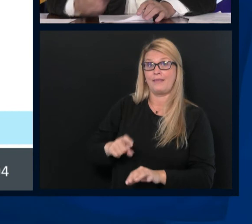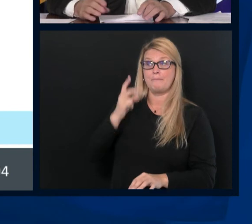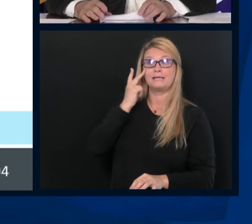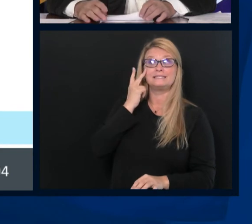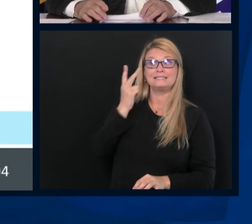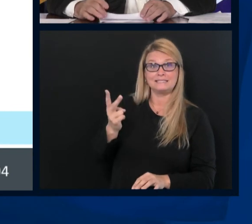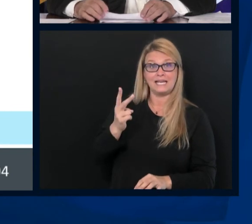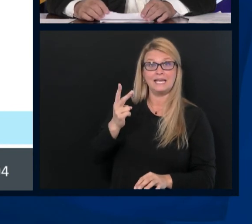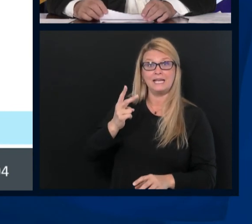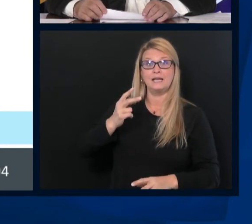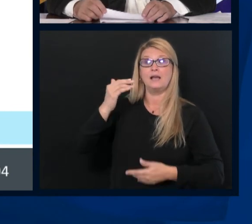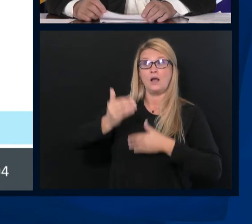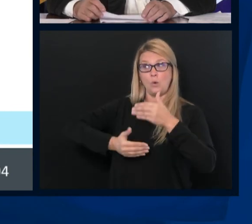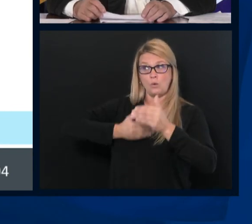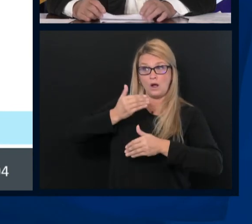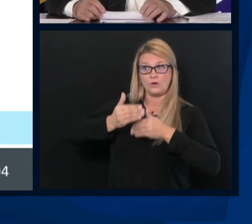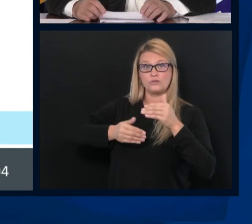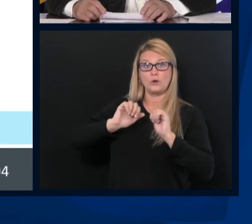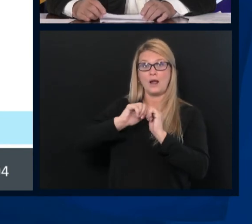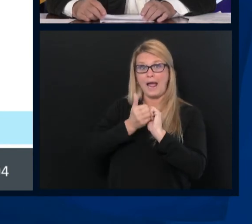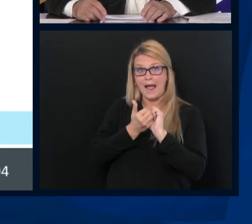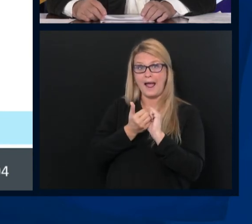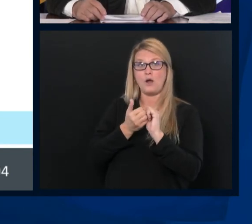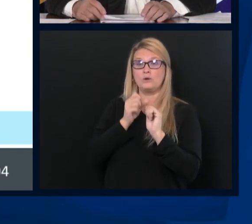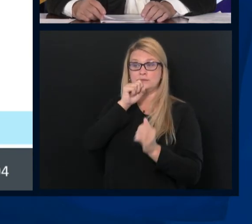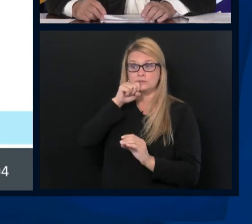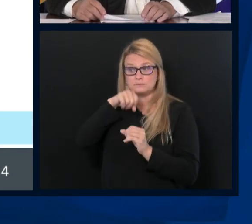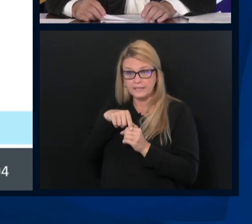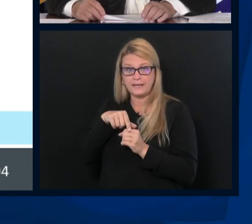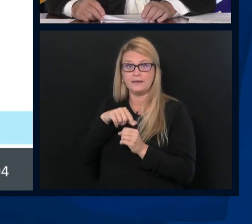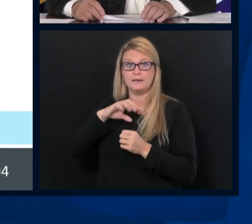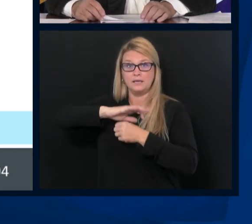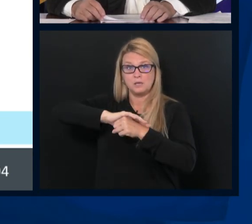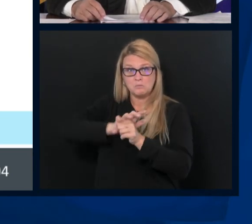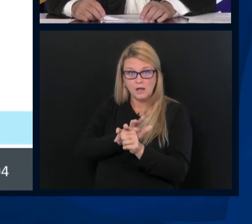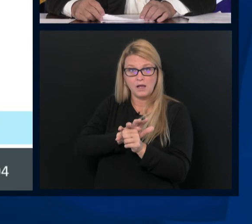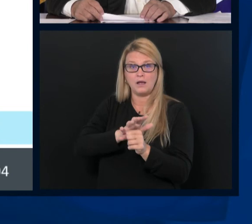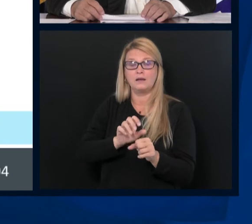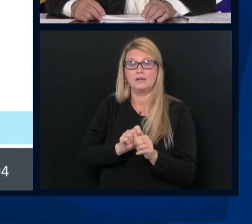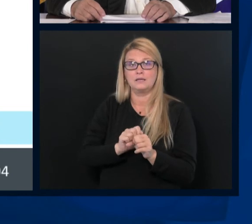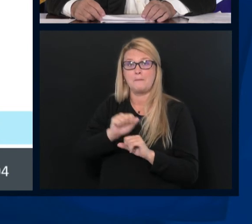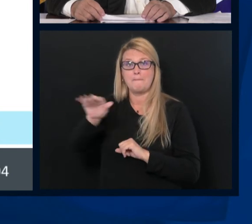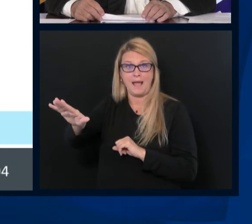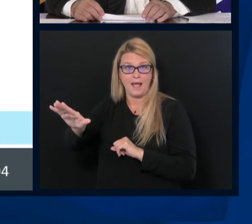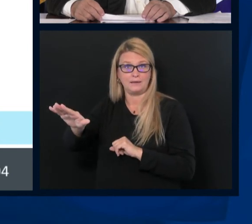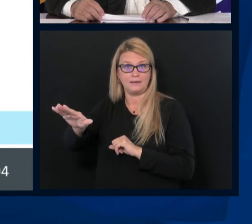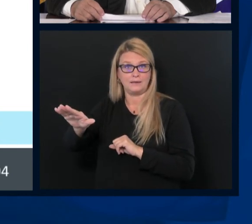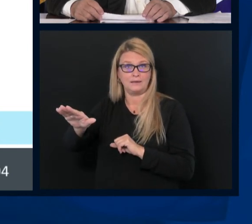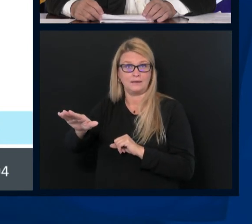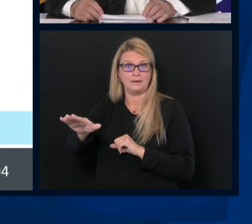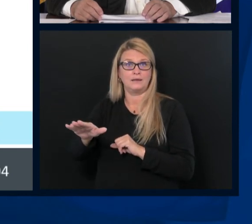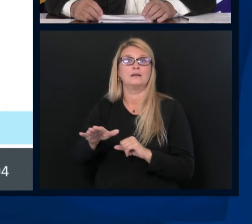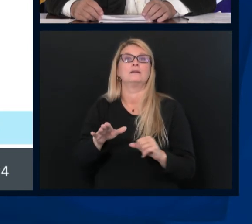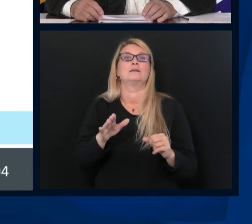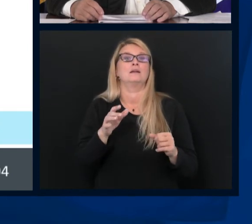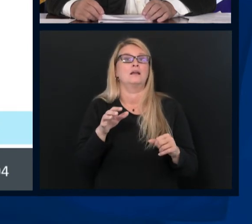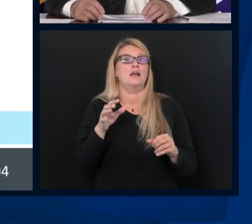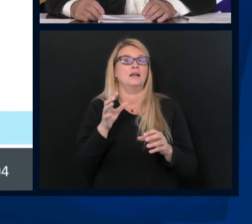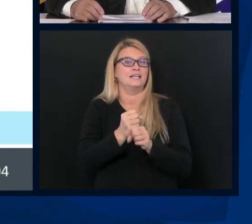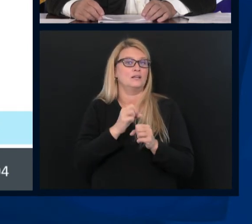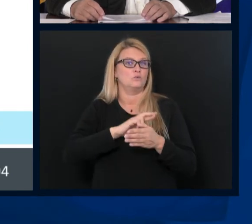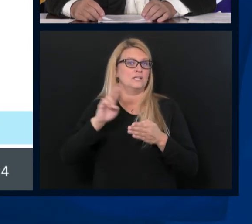walk you through and see you go through this process. And then if it's done properly, you mail the kit back and we'll get you a test